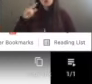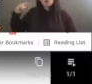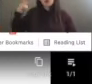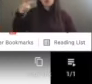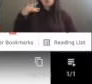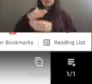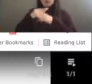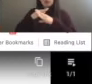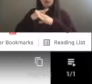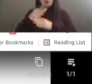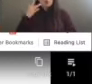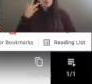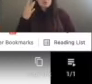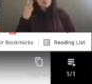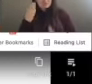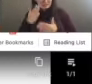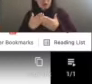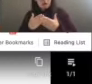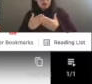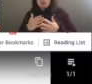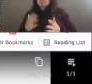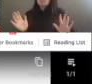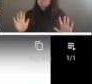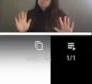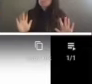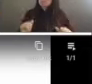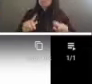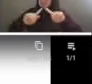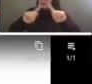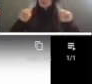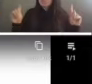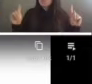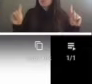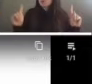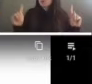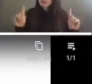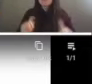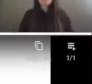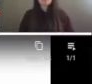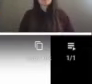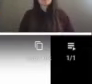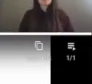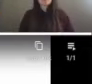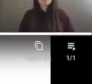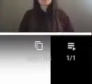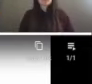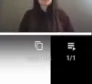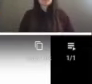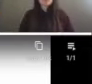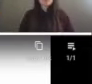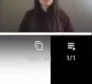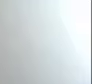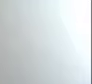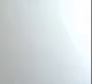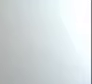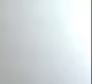things that they have you doing there is a little bit different. So let's see, I'm hoping, I'm